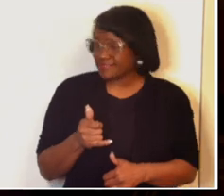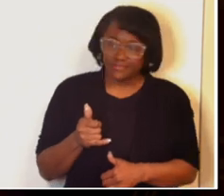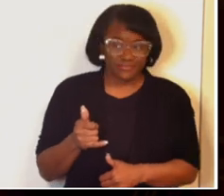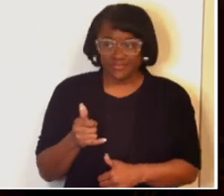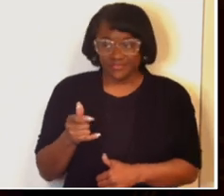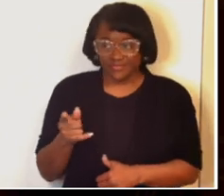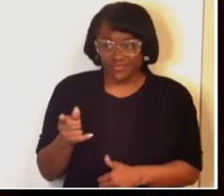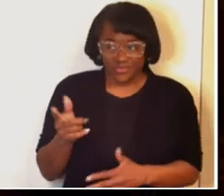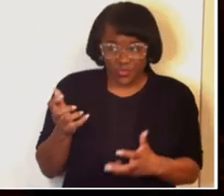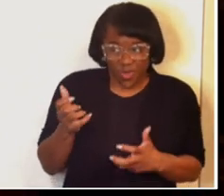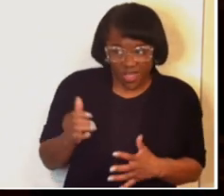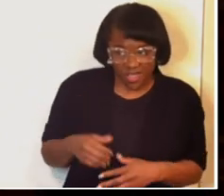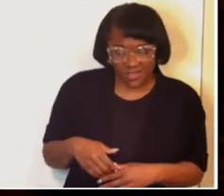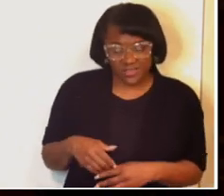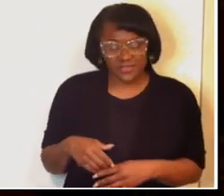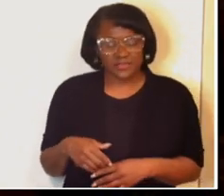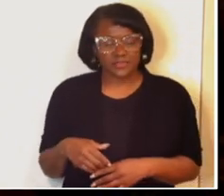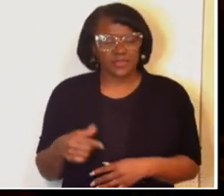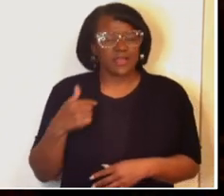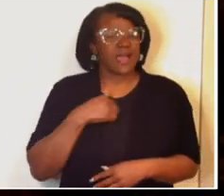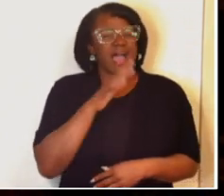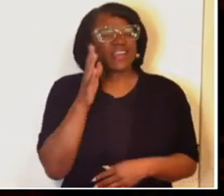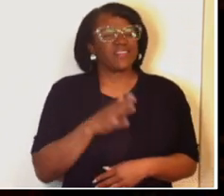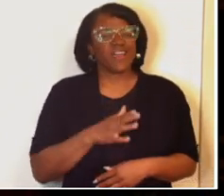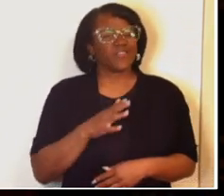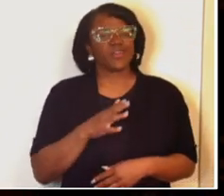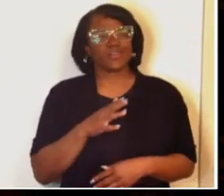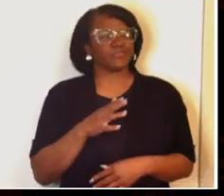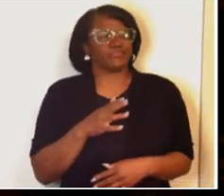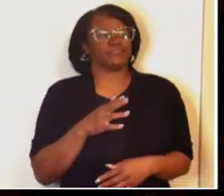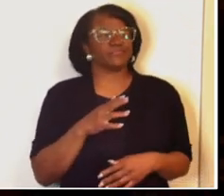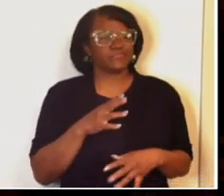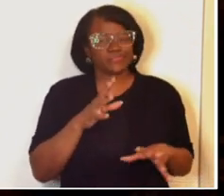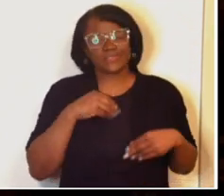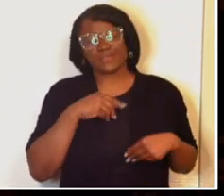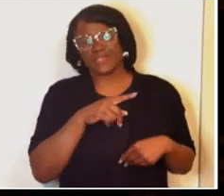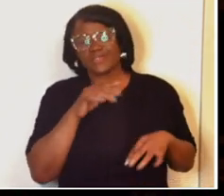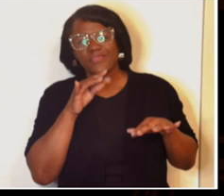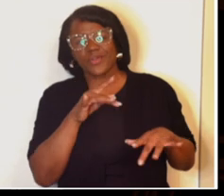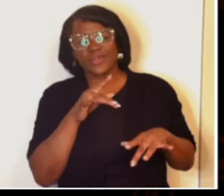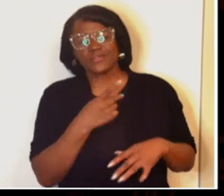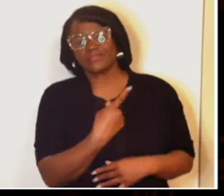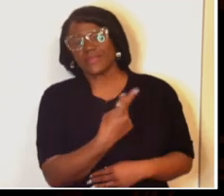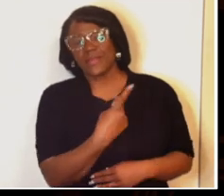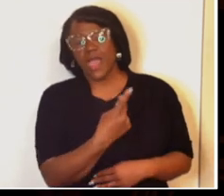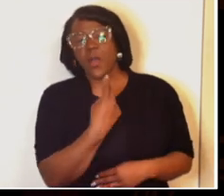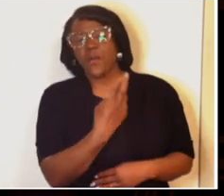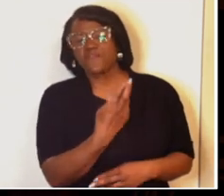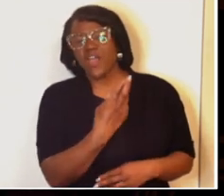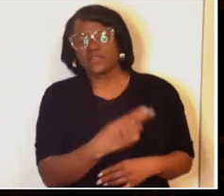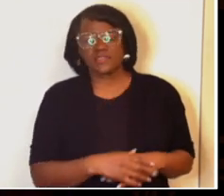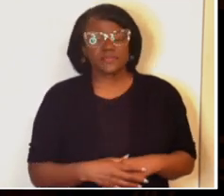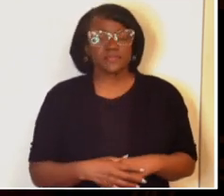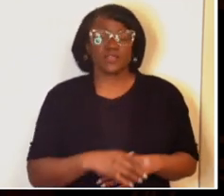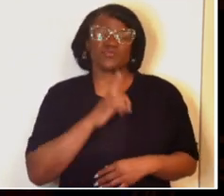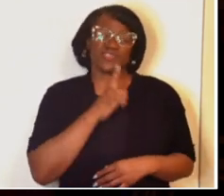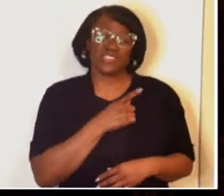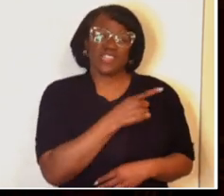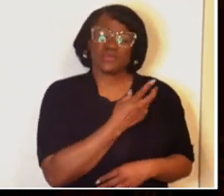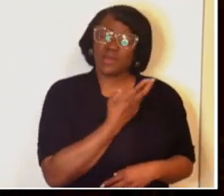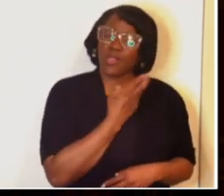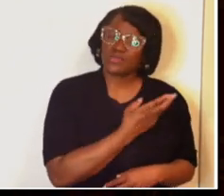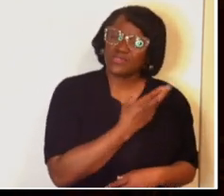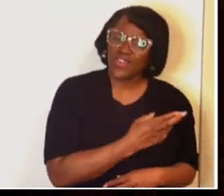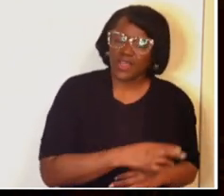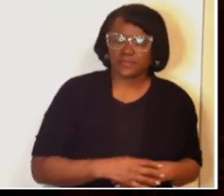I never bought into any of his flirting. Rommel and I were just friends. Actually, Rommel was my closest friend, an investment